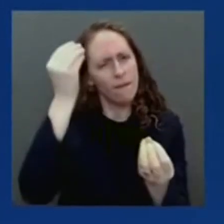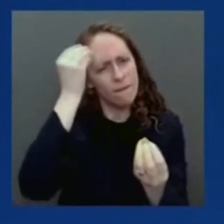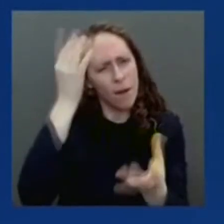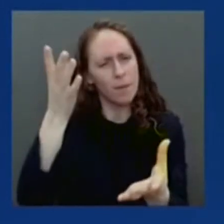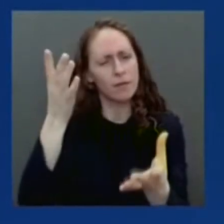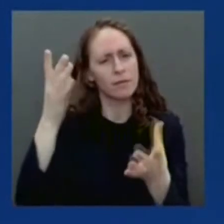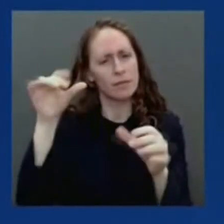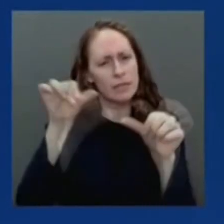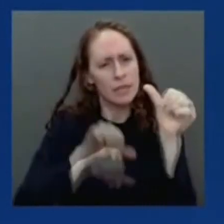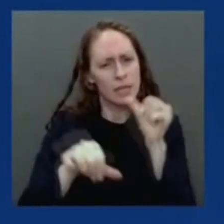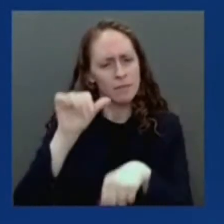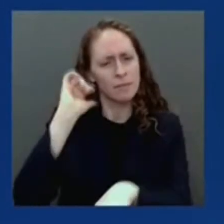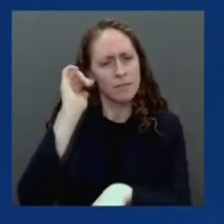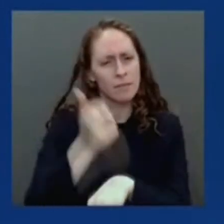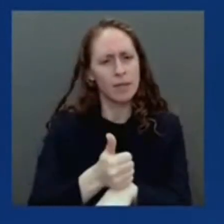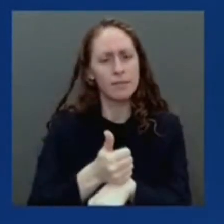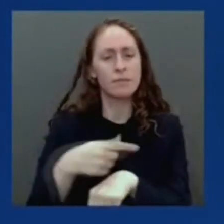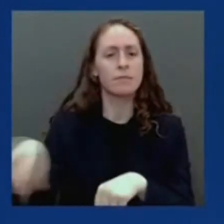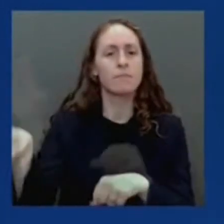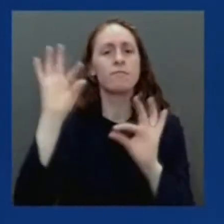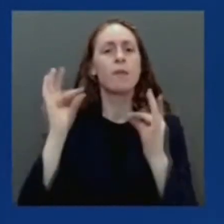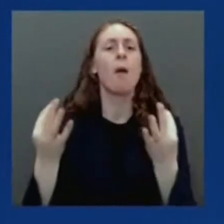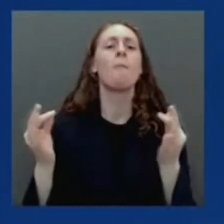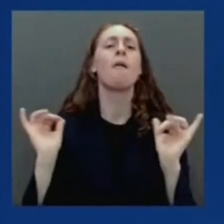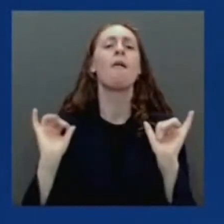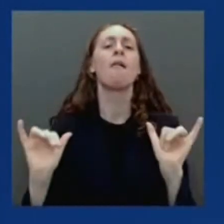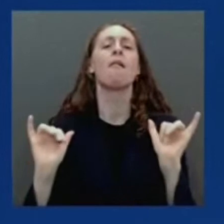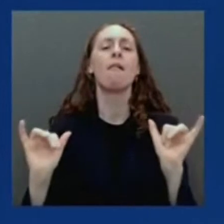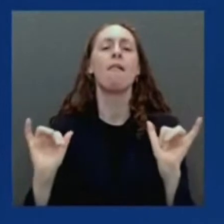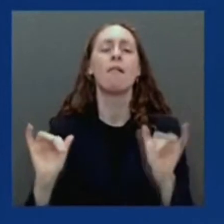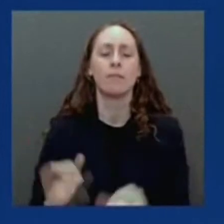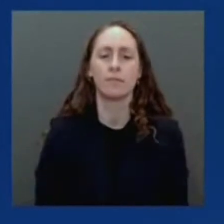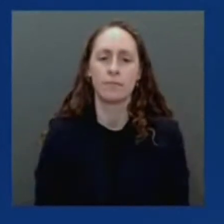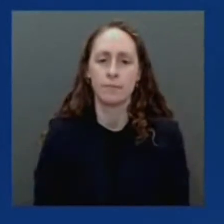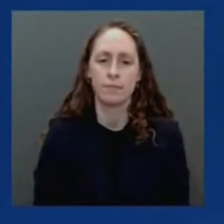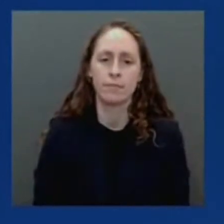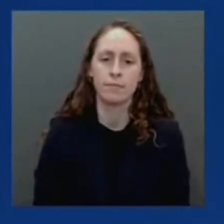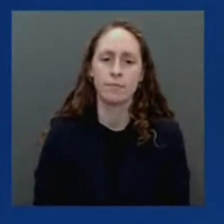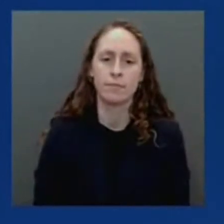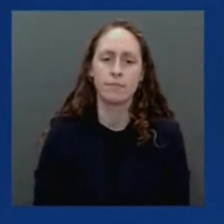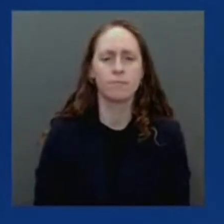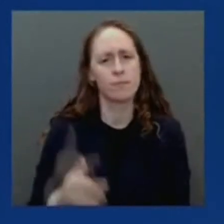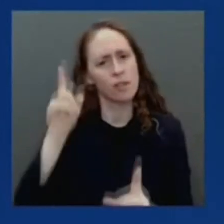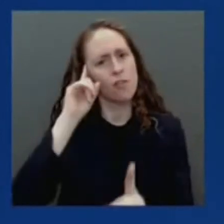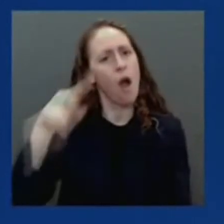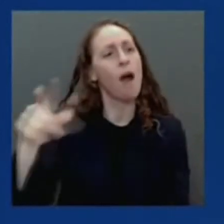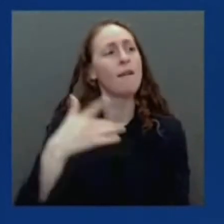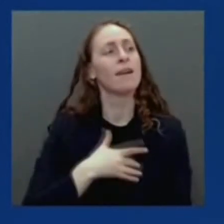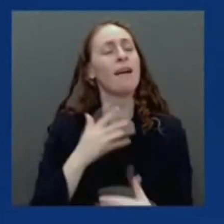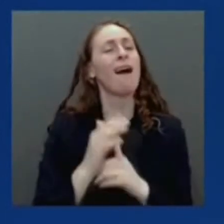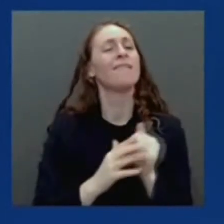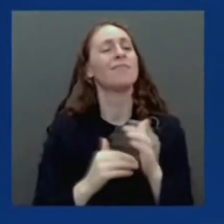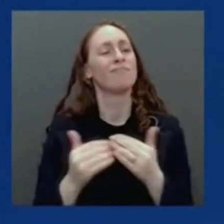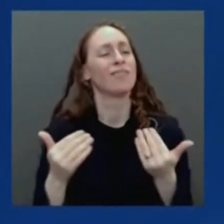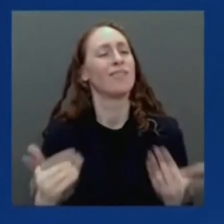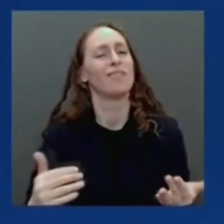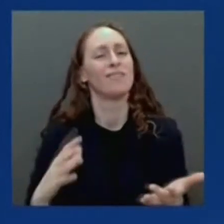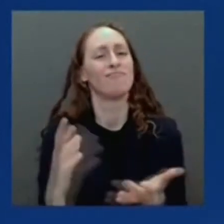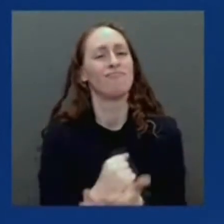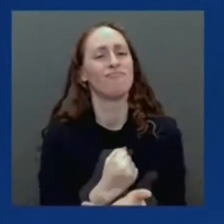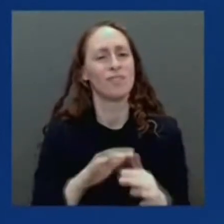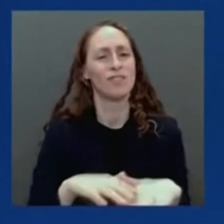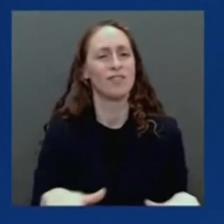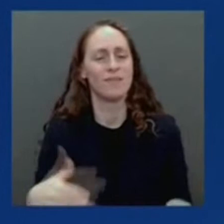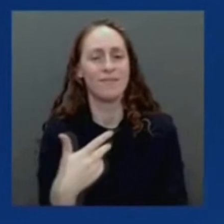emphasize once more just how important it is that the rest of us get vaccinated and get our kids 5 and older who are